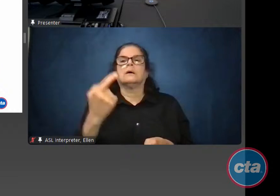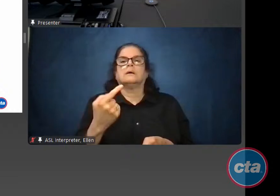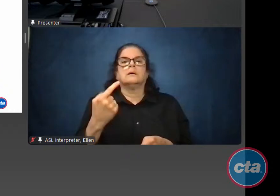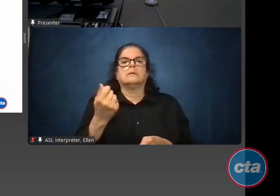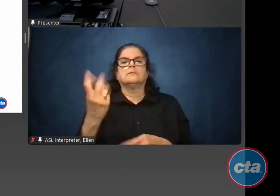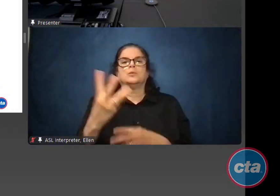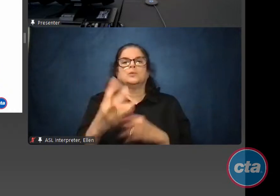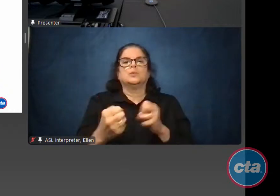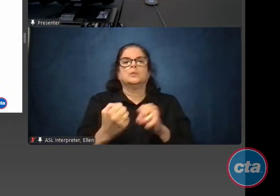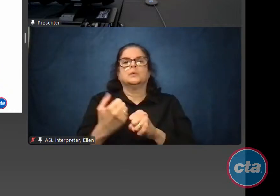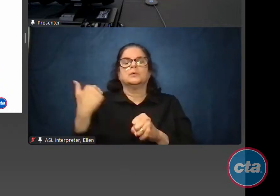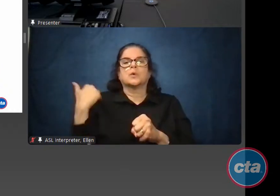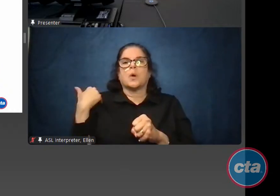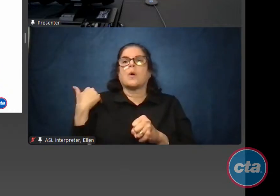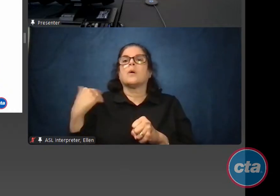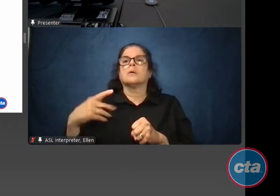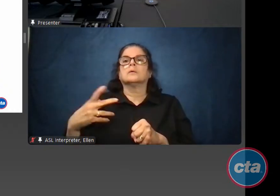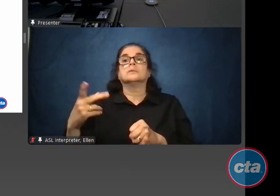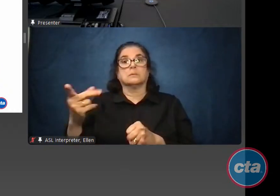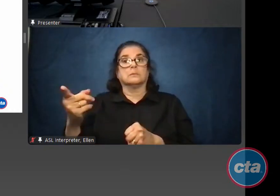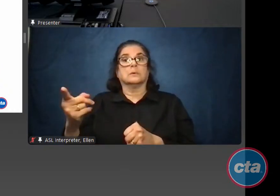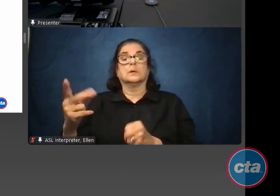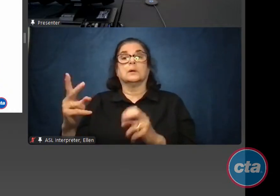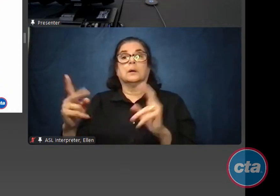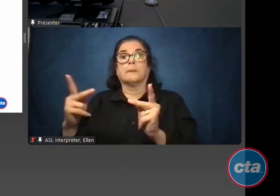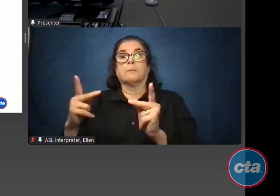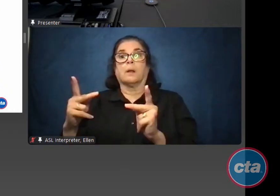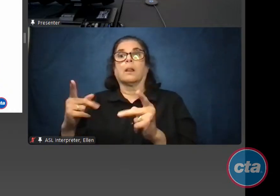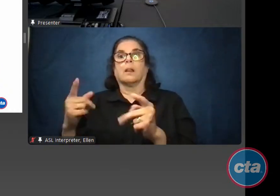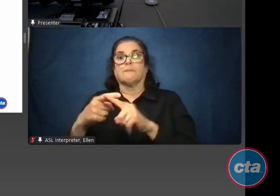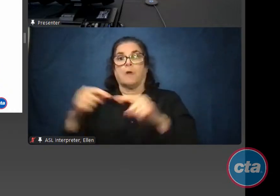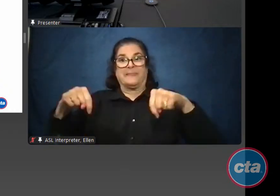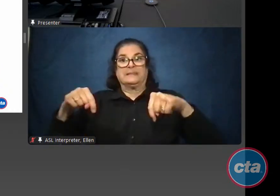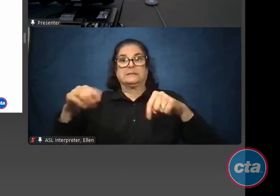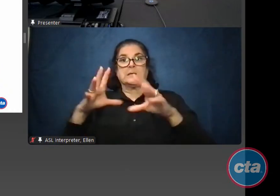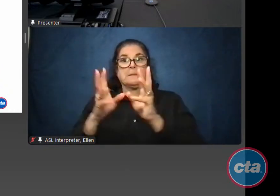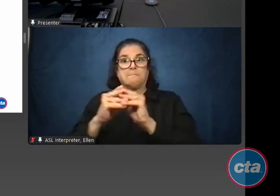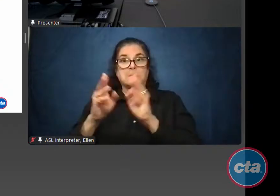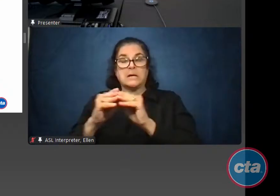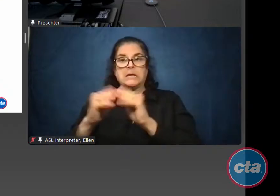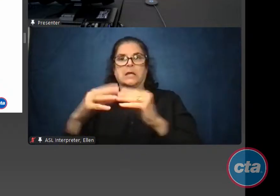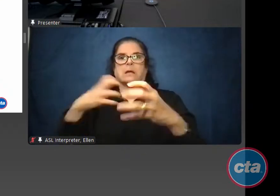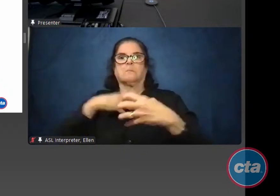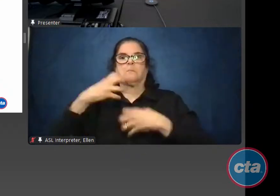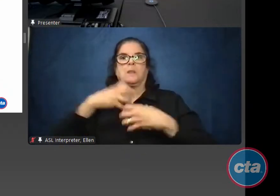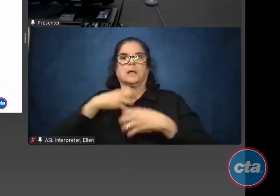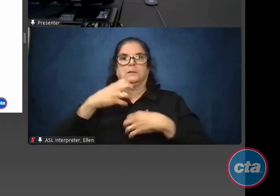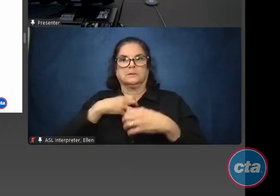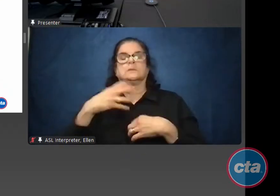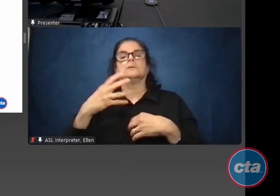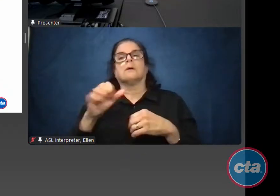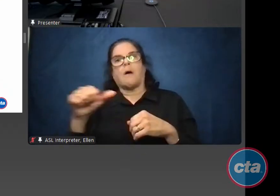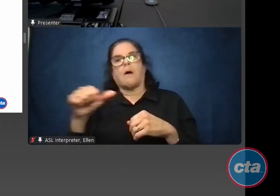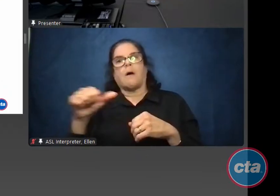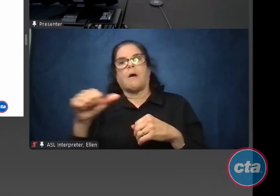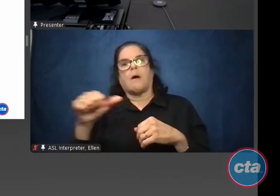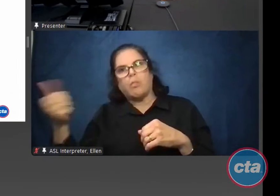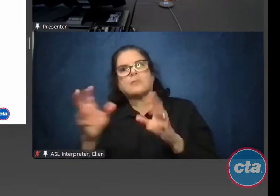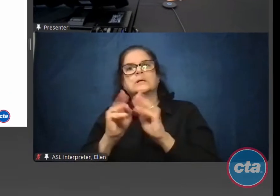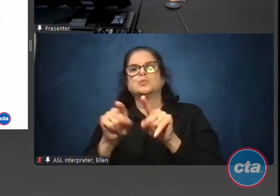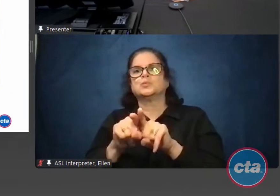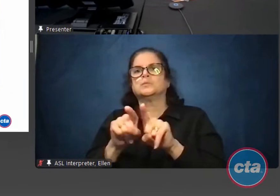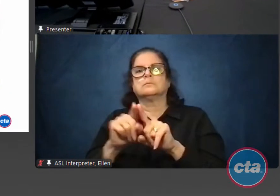on some complaints received at this meeting and then other meetings. There was an issue where vision